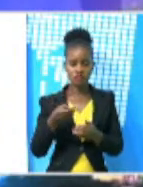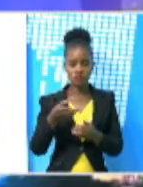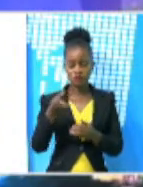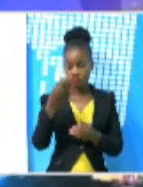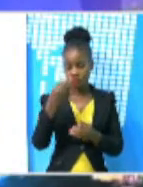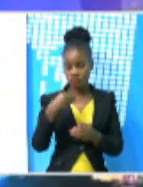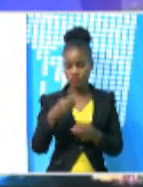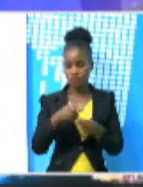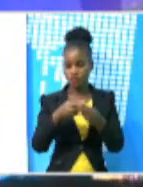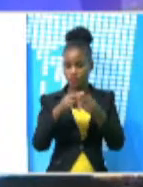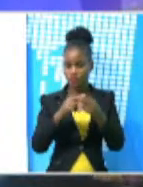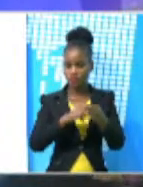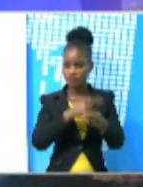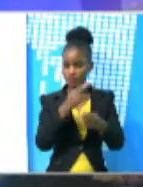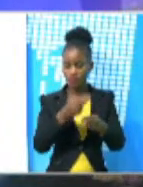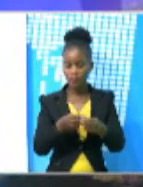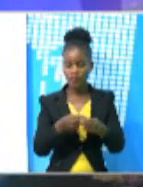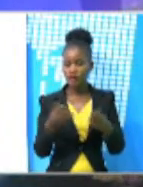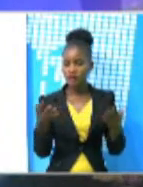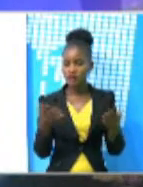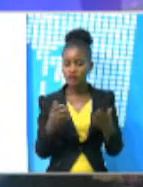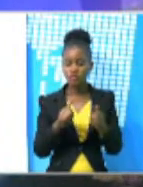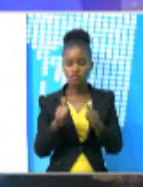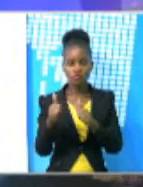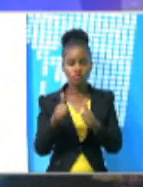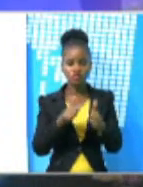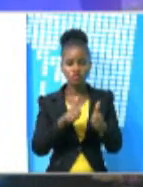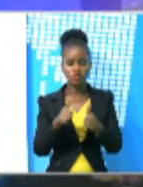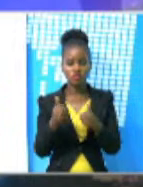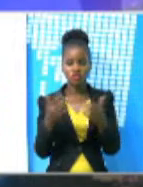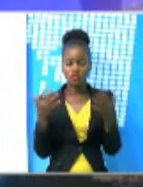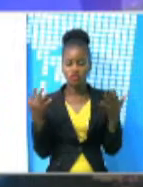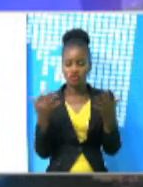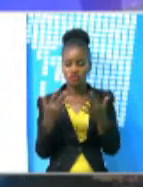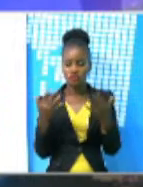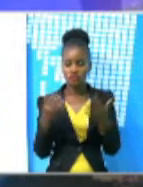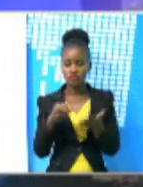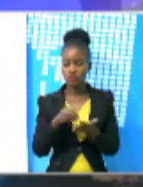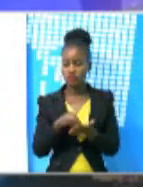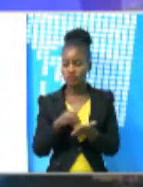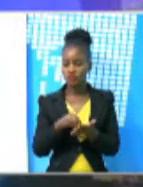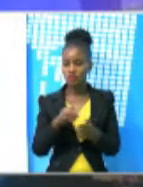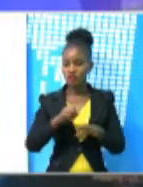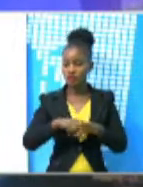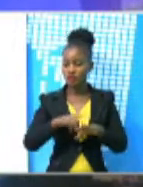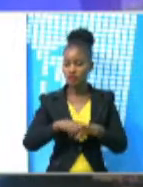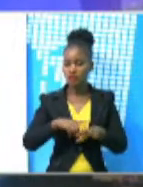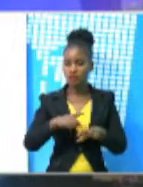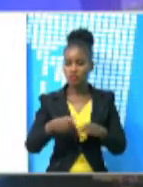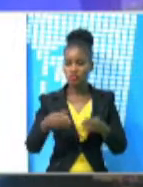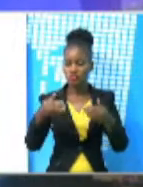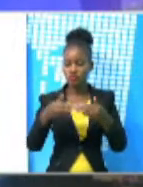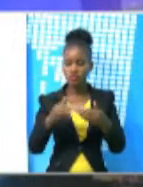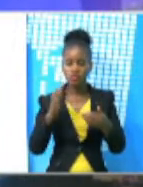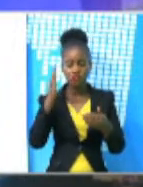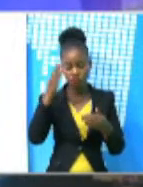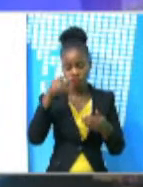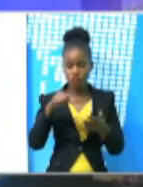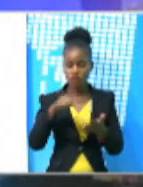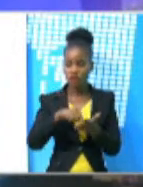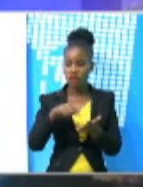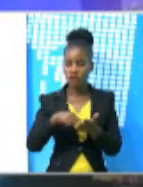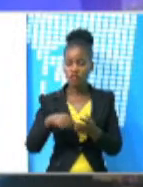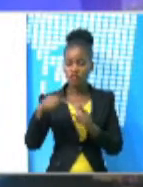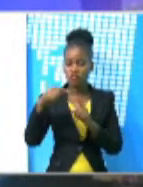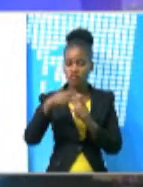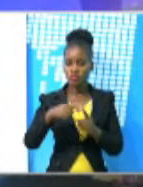rates report, whereby following fear of a long inflationary period, the Monetary Policy Committee of England's Central Bank